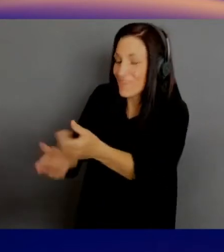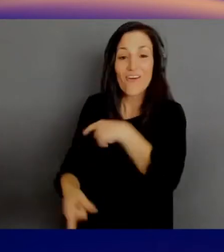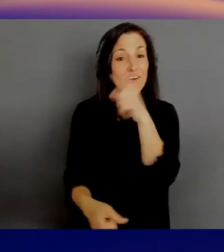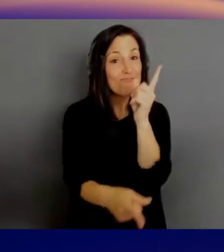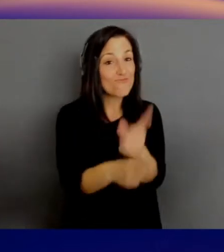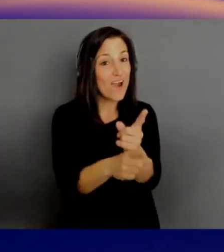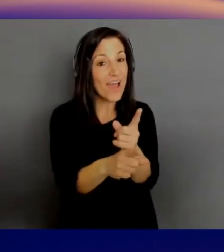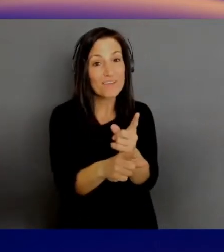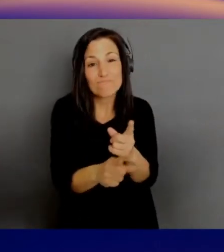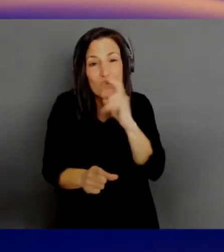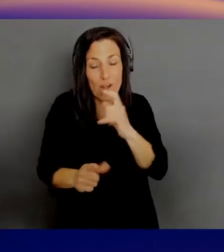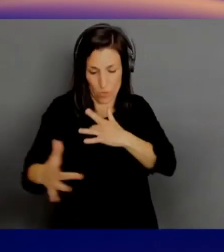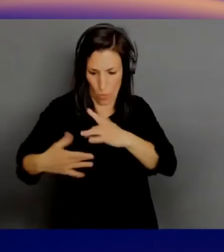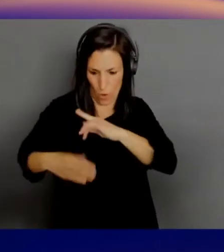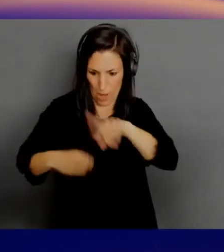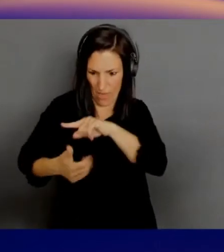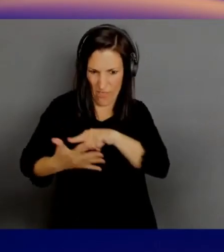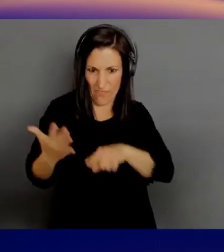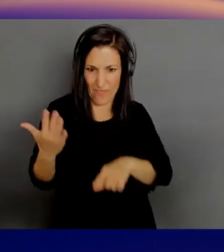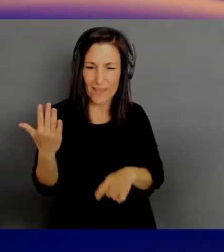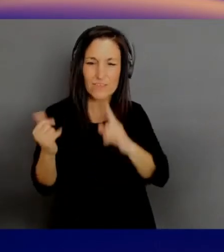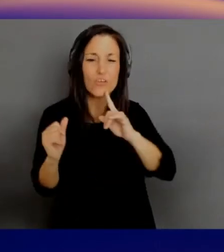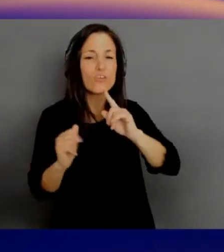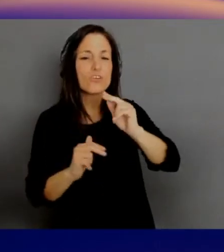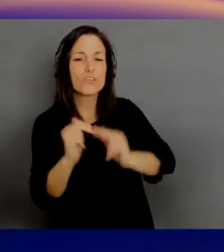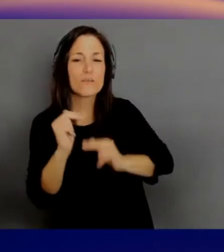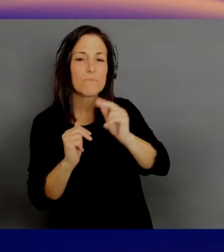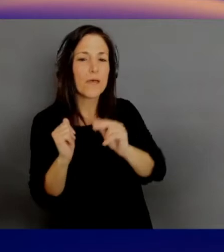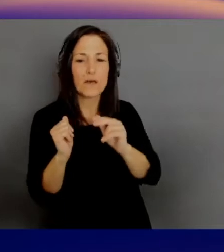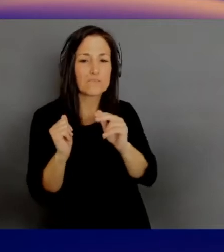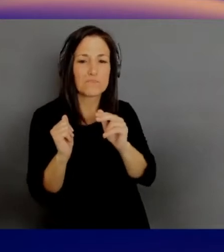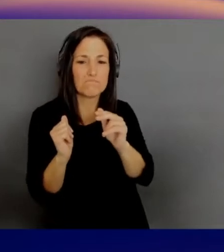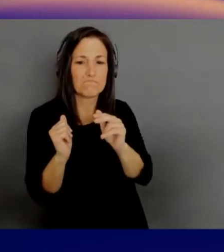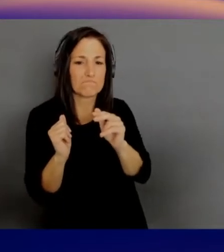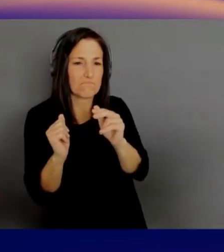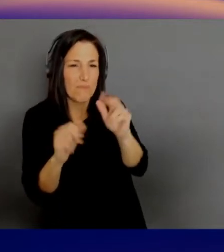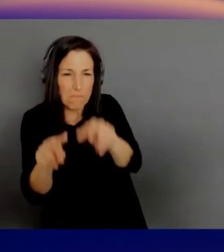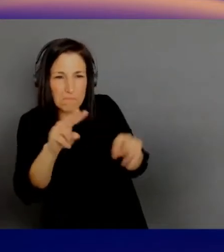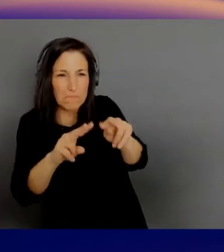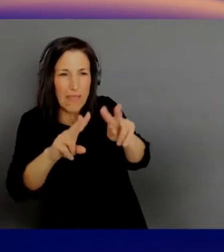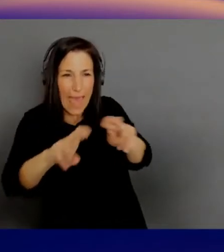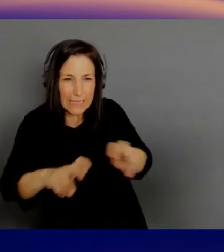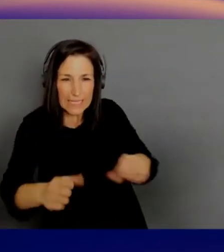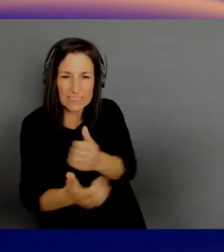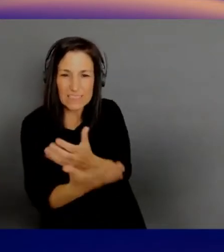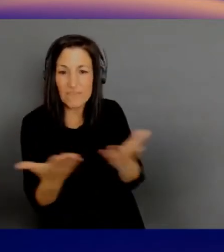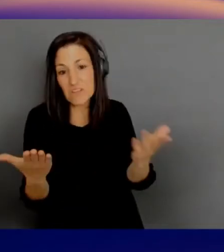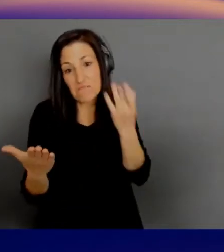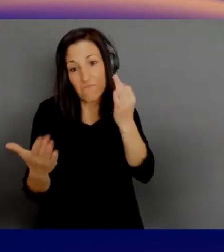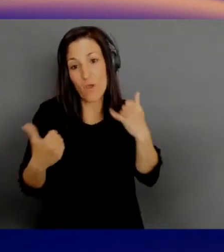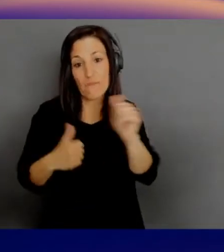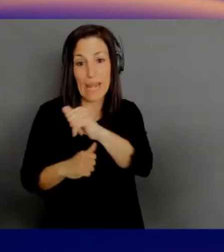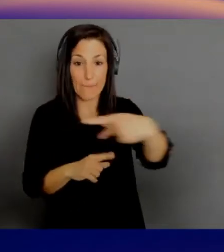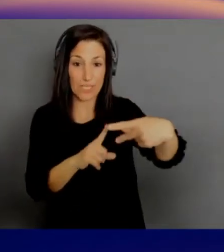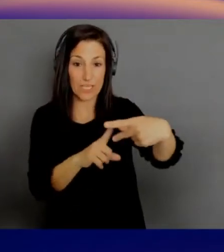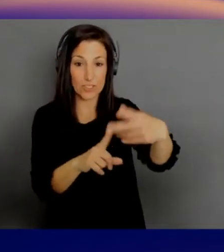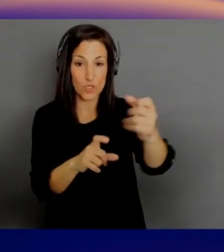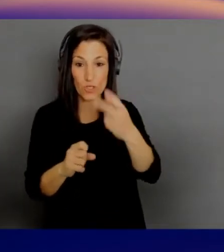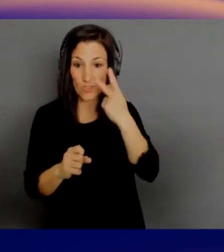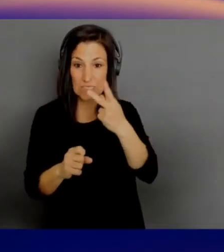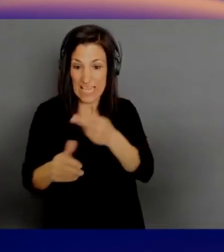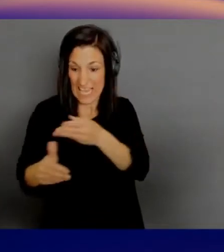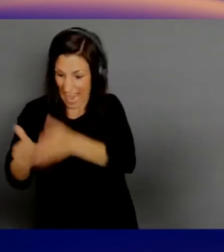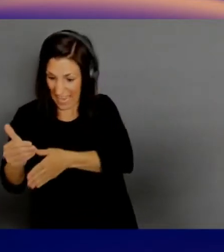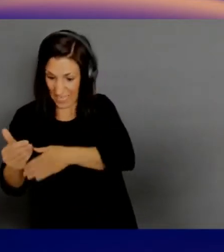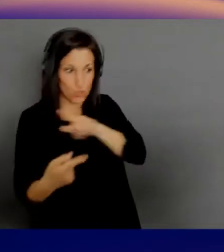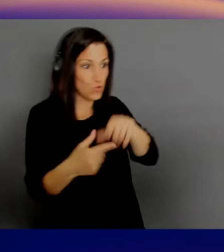build log analytics or operational analytics or how to build observability, right? When you have application, you want to see end-to-end what is happening, right?